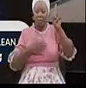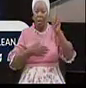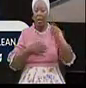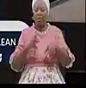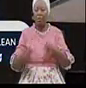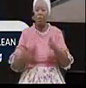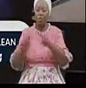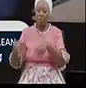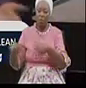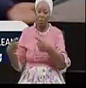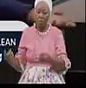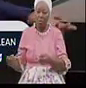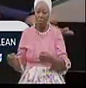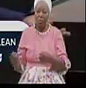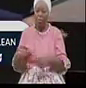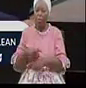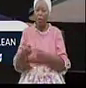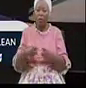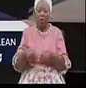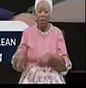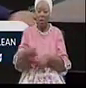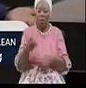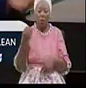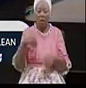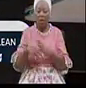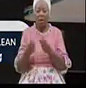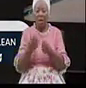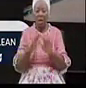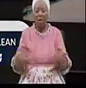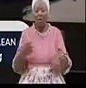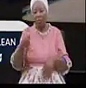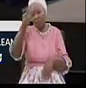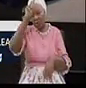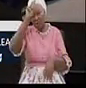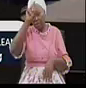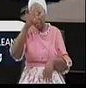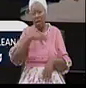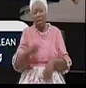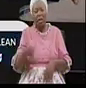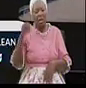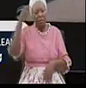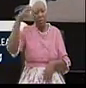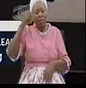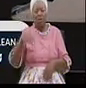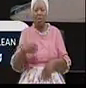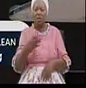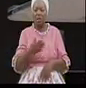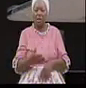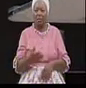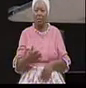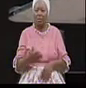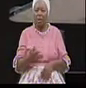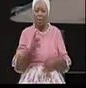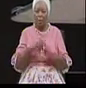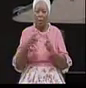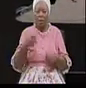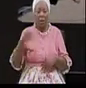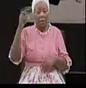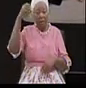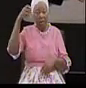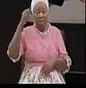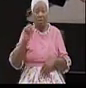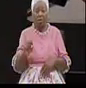go. When they were in the land of Egypt, there were magicians there. But the